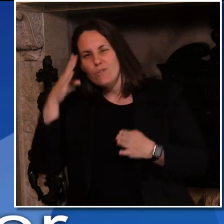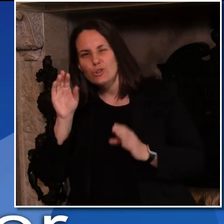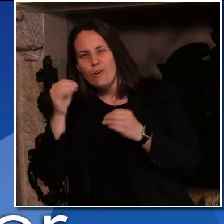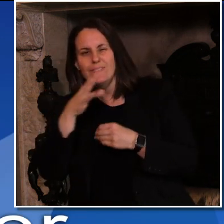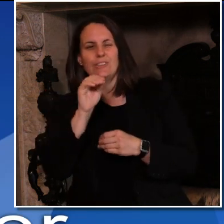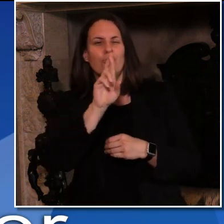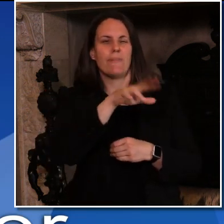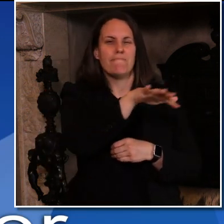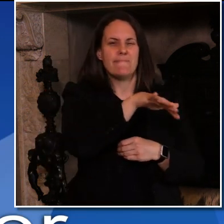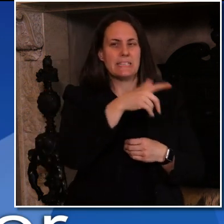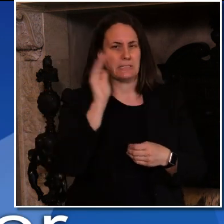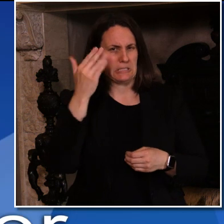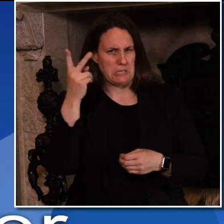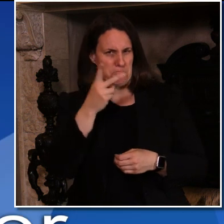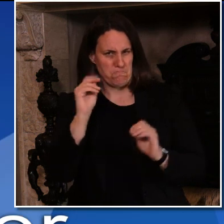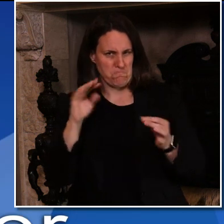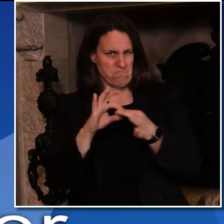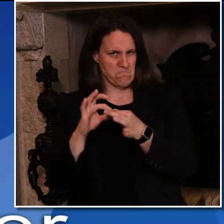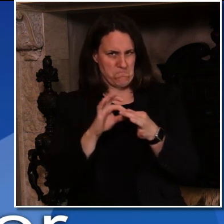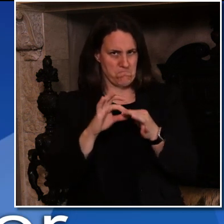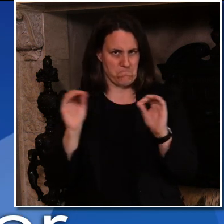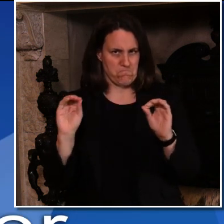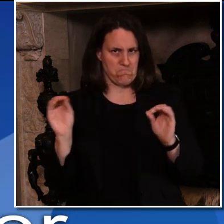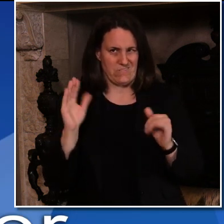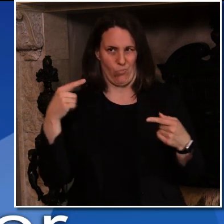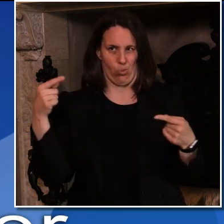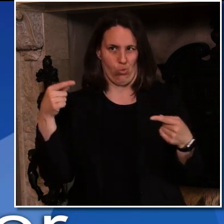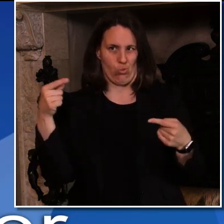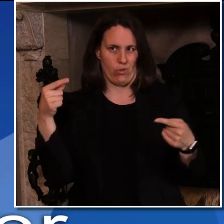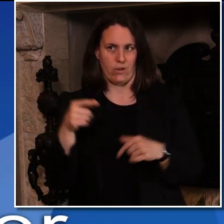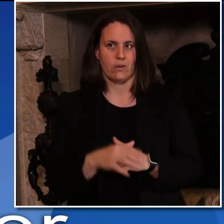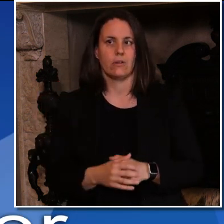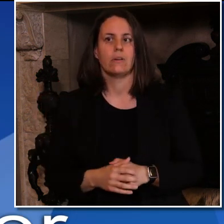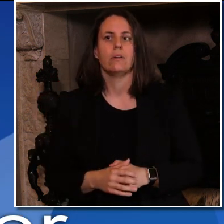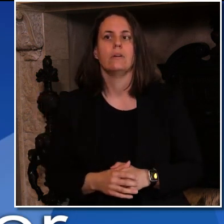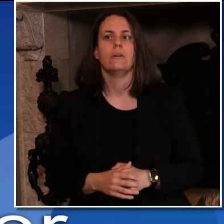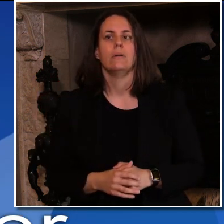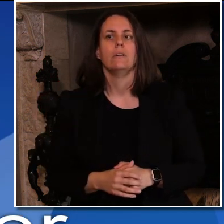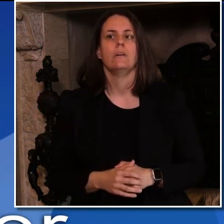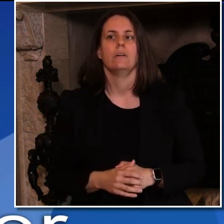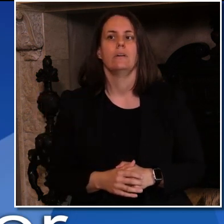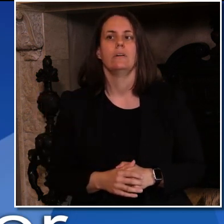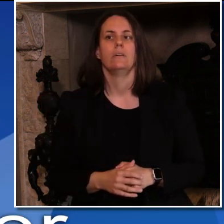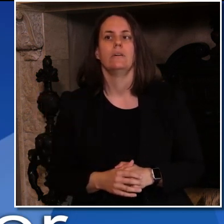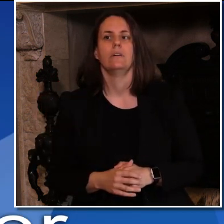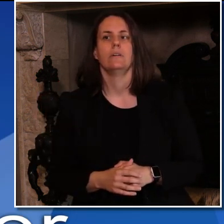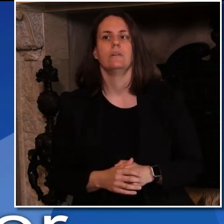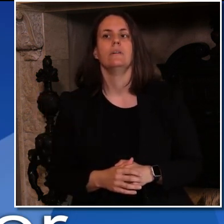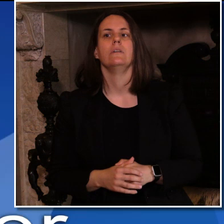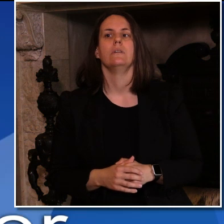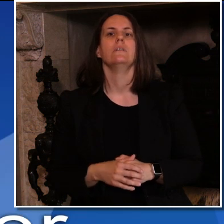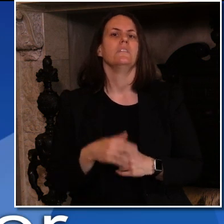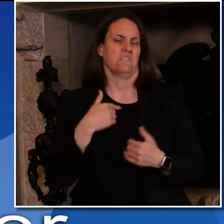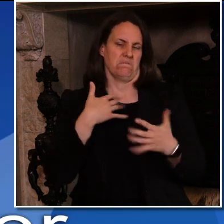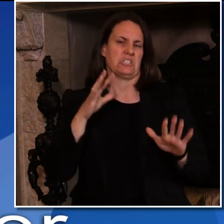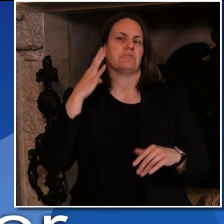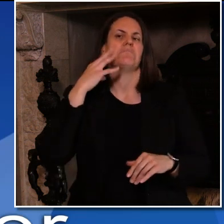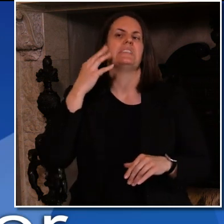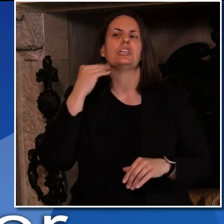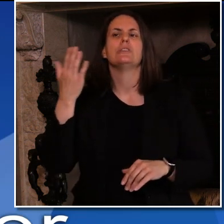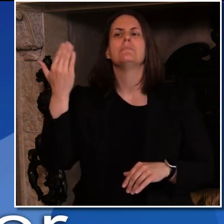of the representatives are Republicans. So I guess my question is it your position that